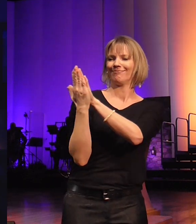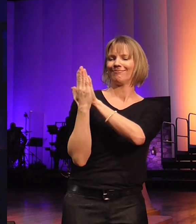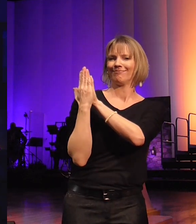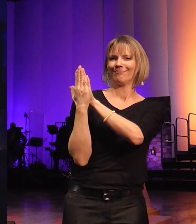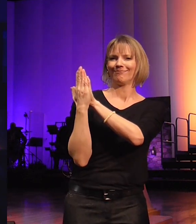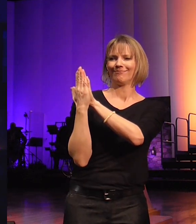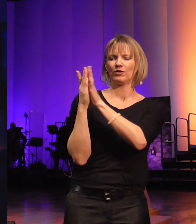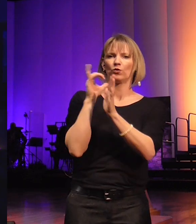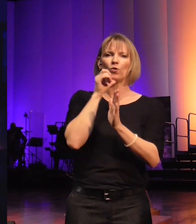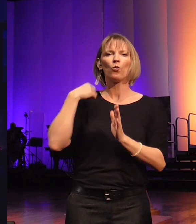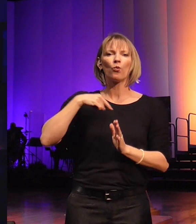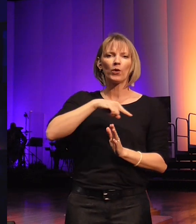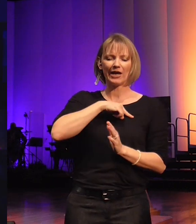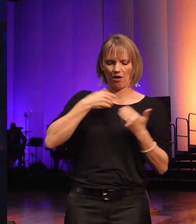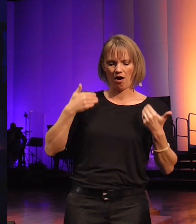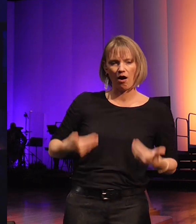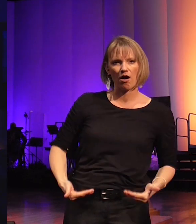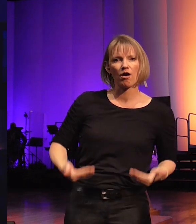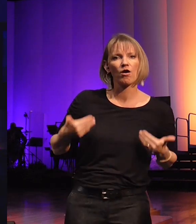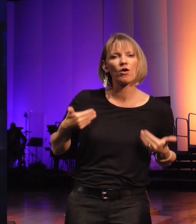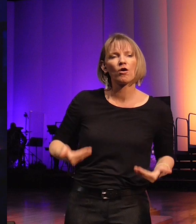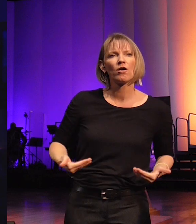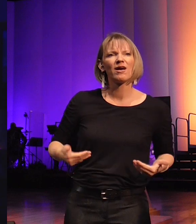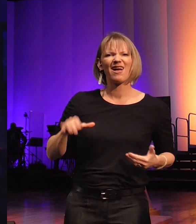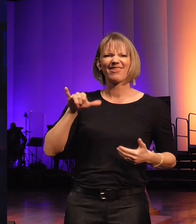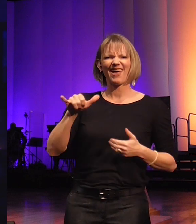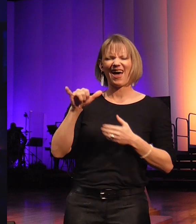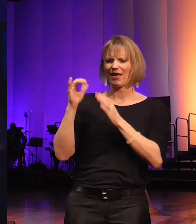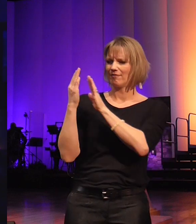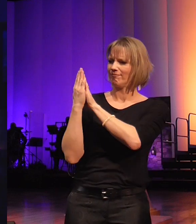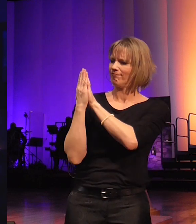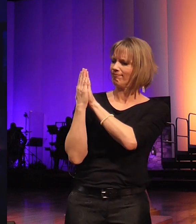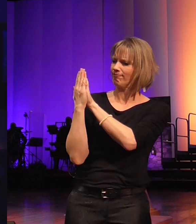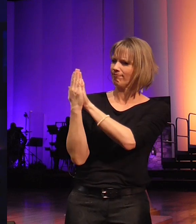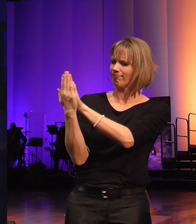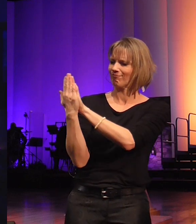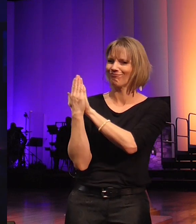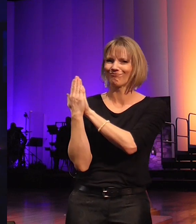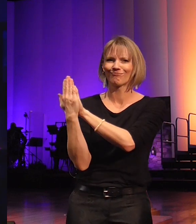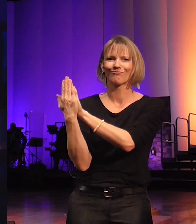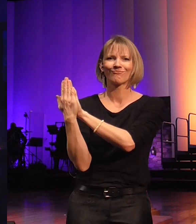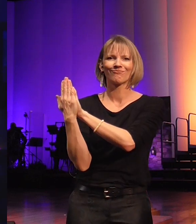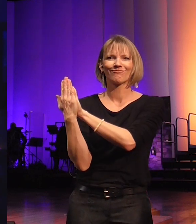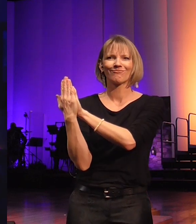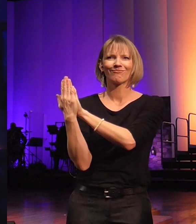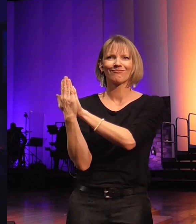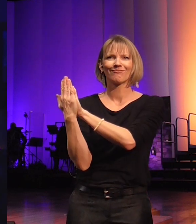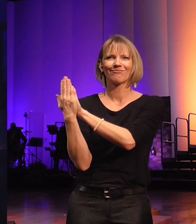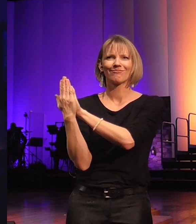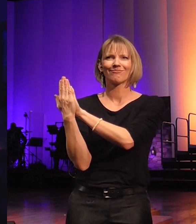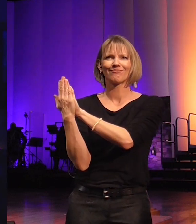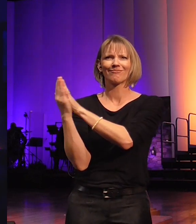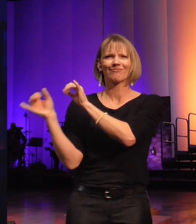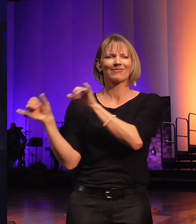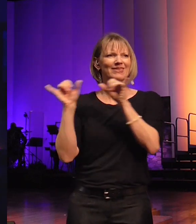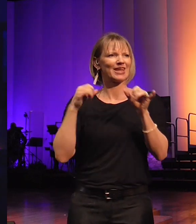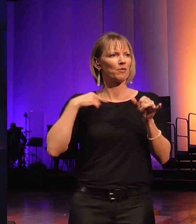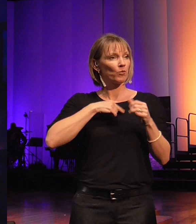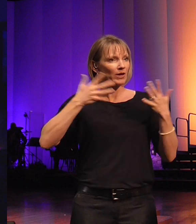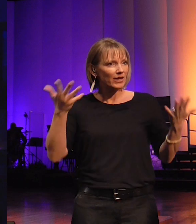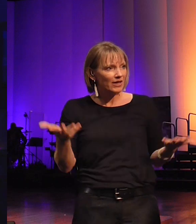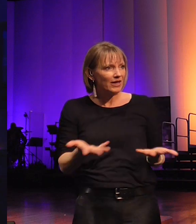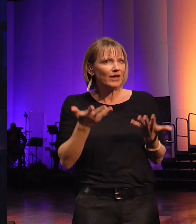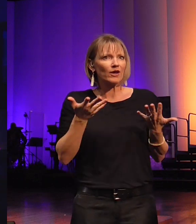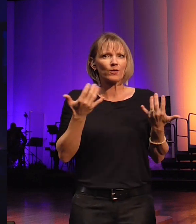we are. It's the seamless unity as we have gathered here online and